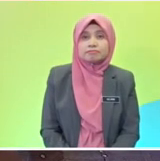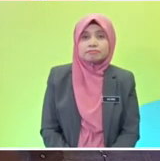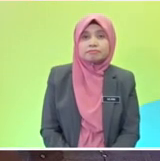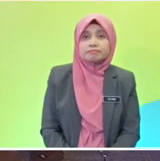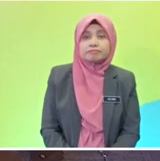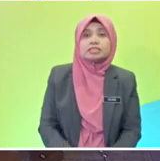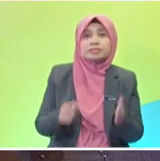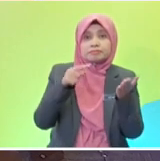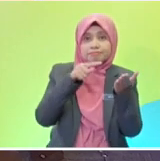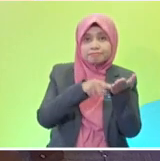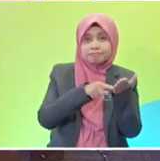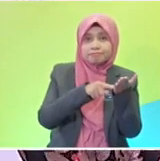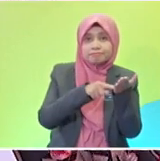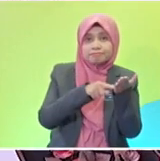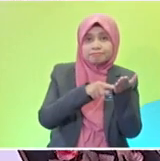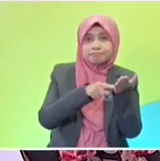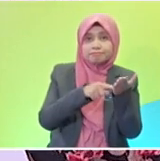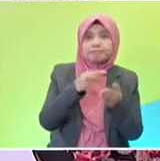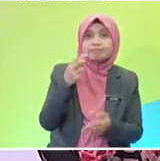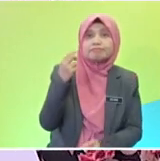This is a